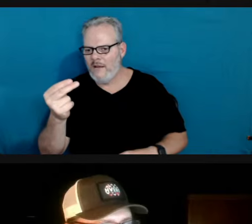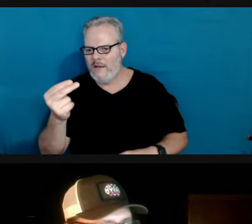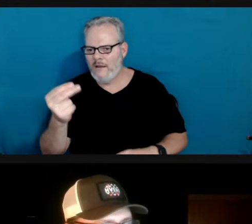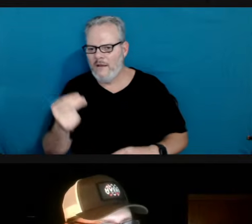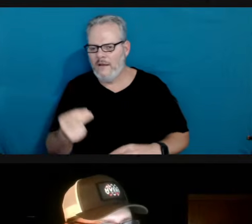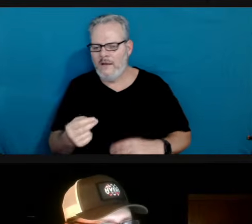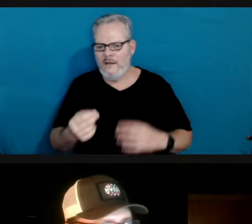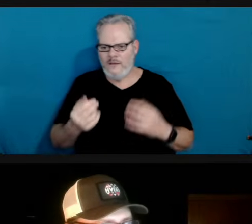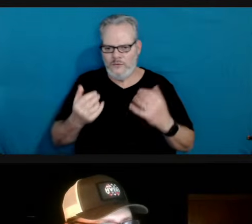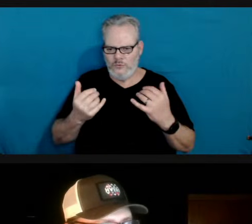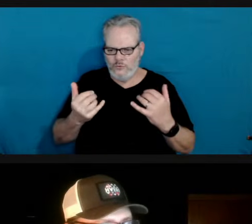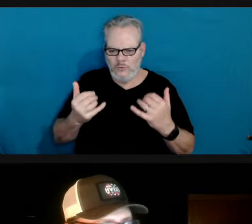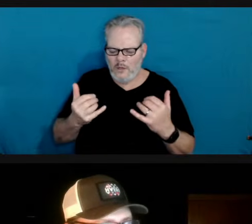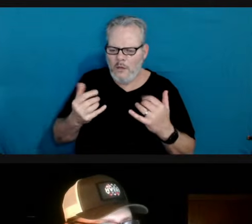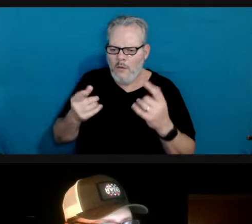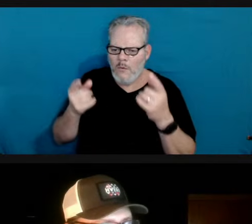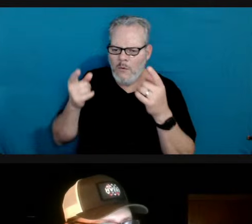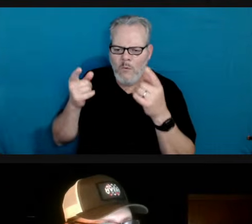earlier today.